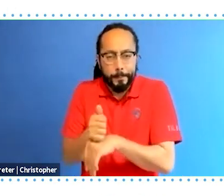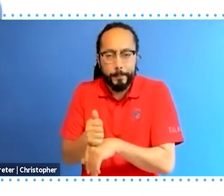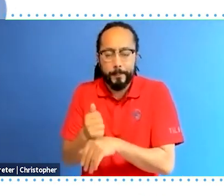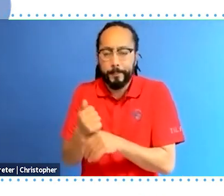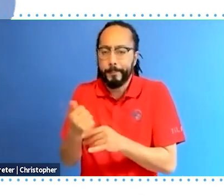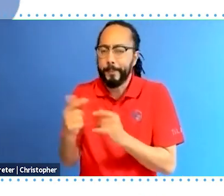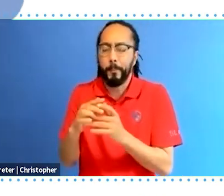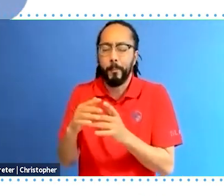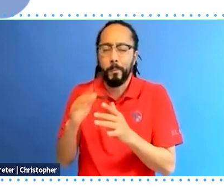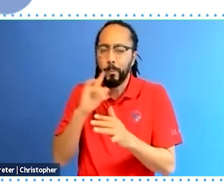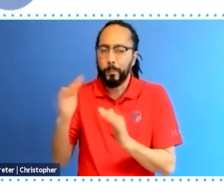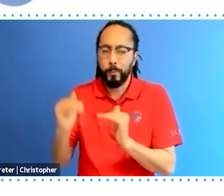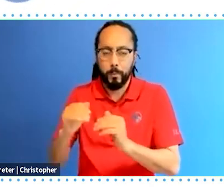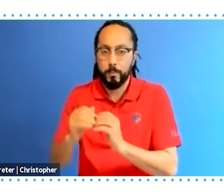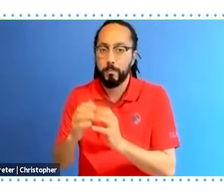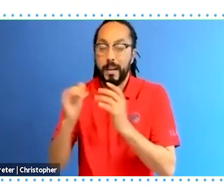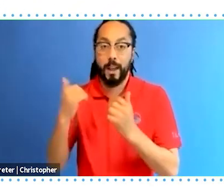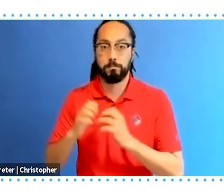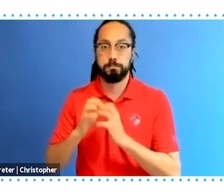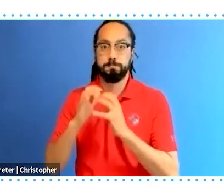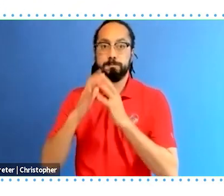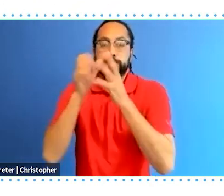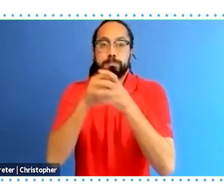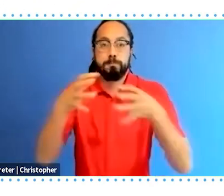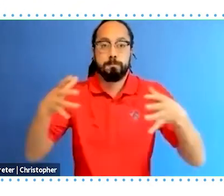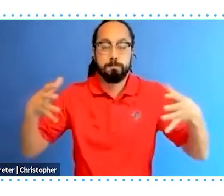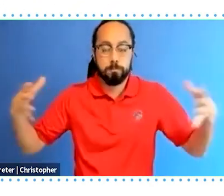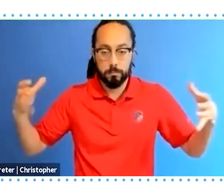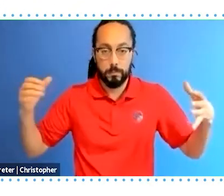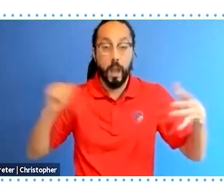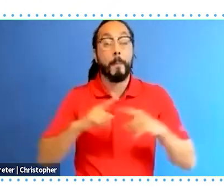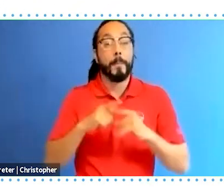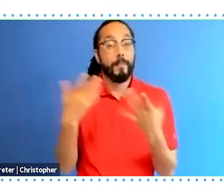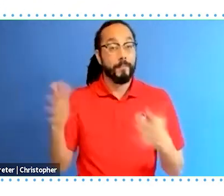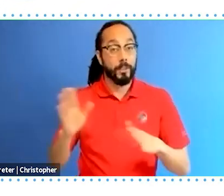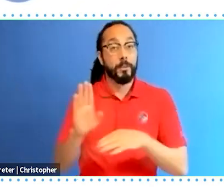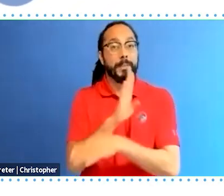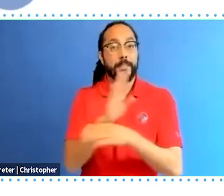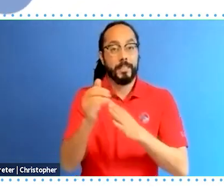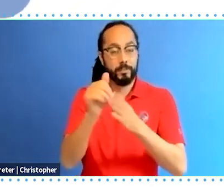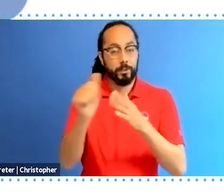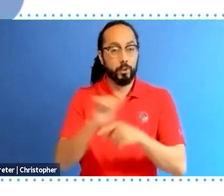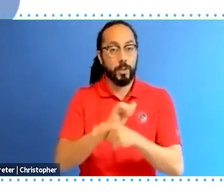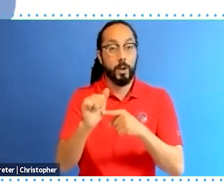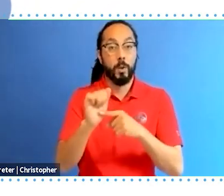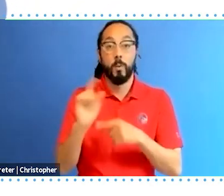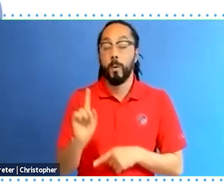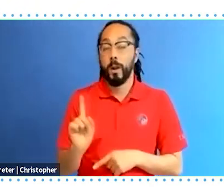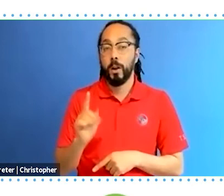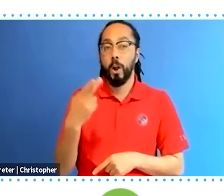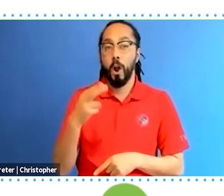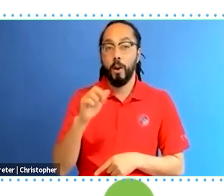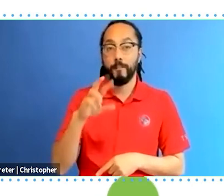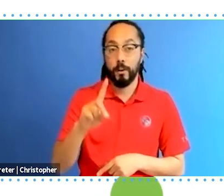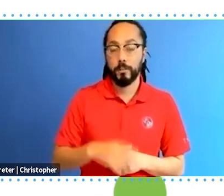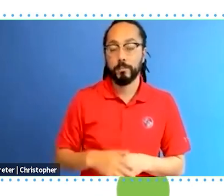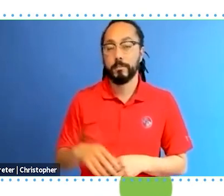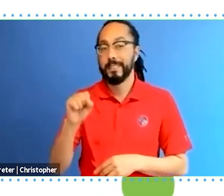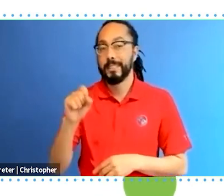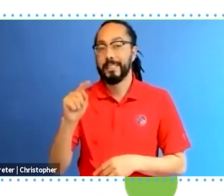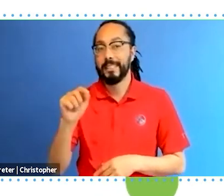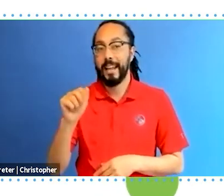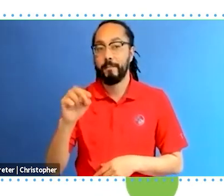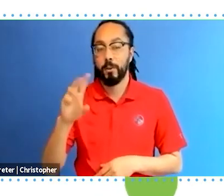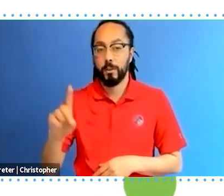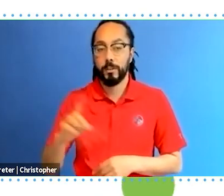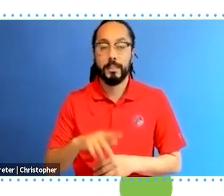cultural disruptors. He's completed business and leadership training from Harvard, Stanford, the TAC Leaders Lab,